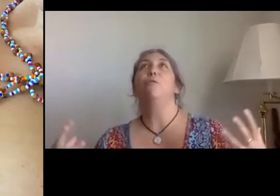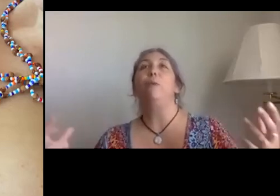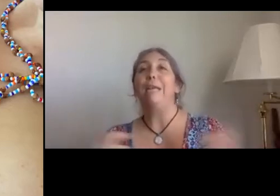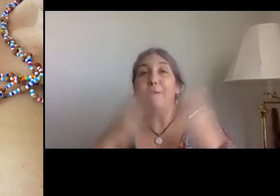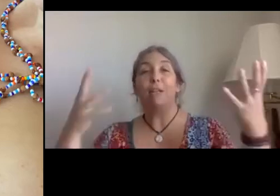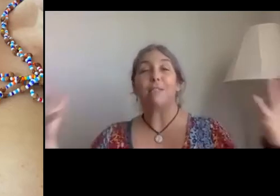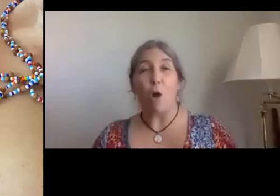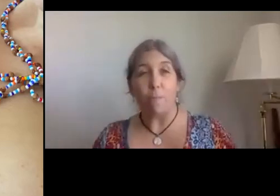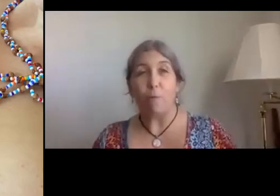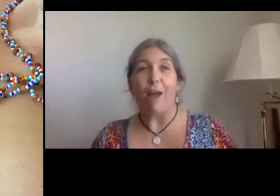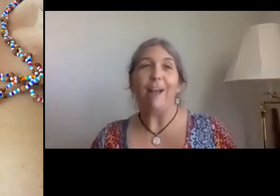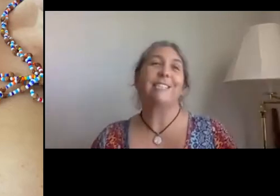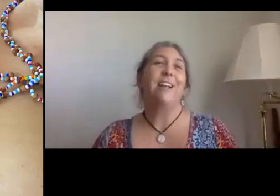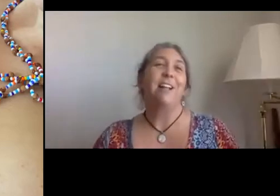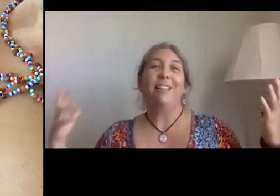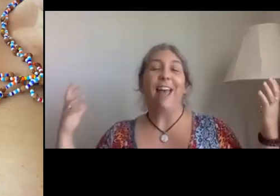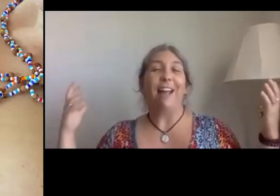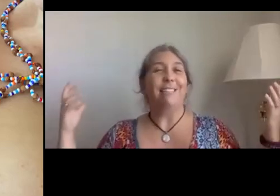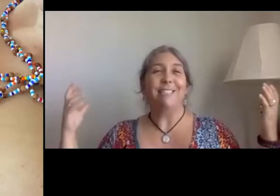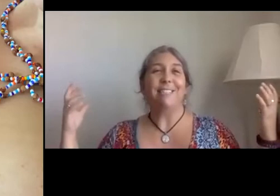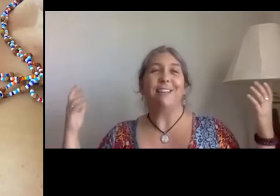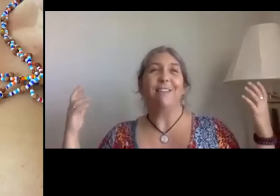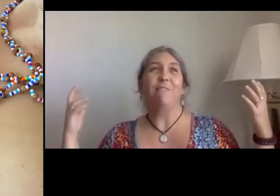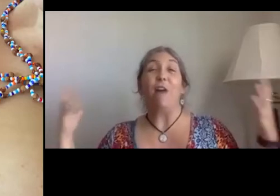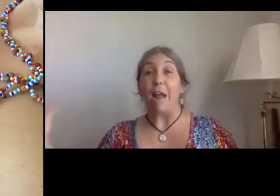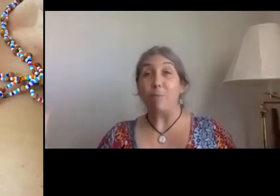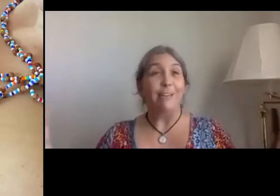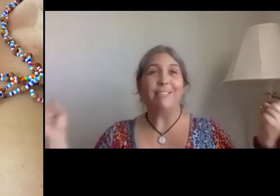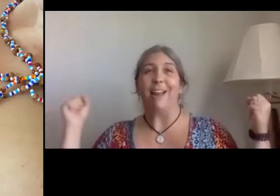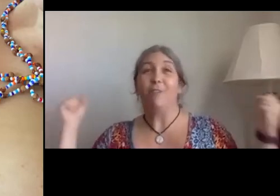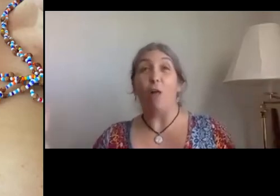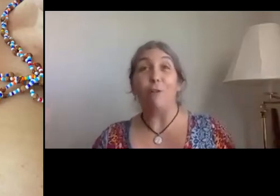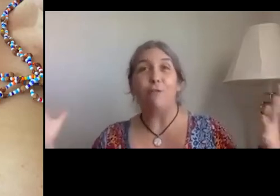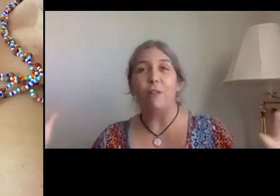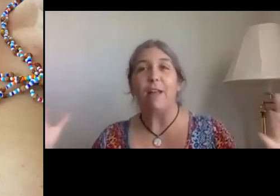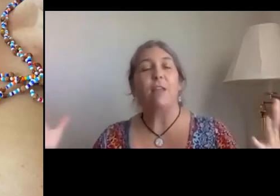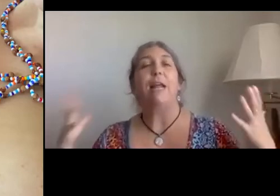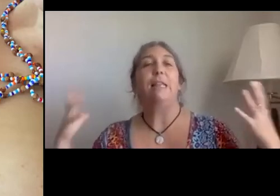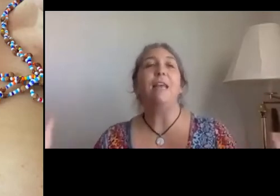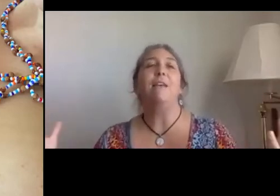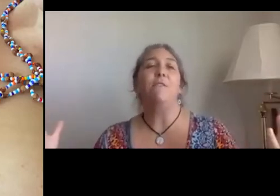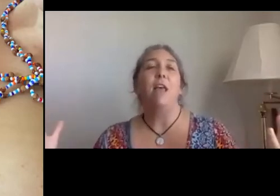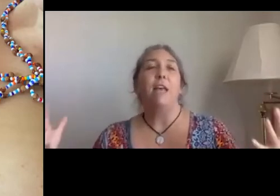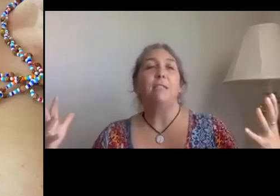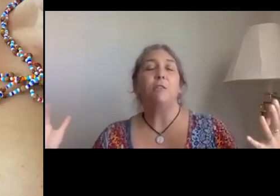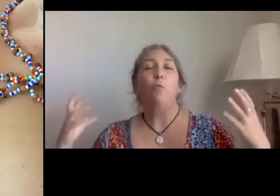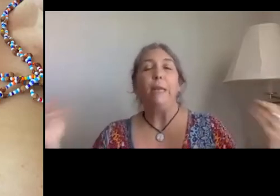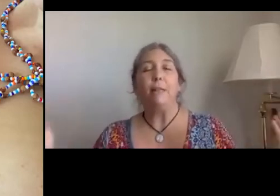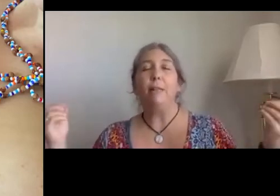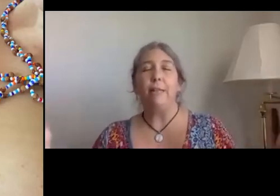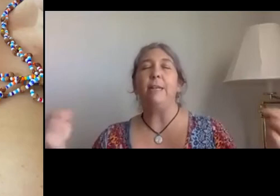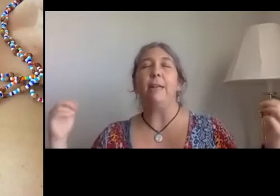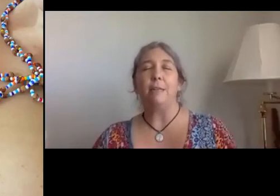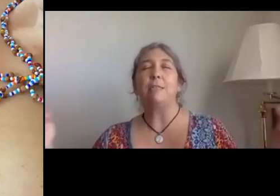to weave this complex and vibrant and colorful life that I live is to